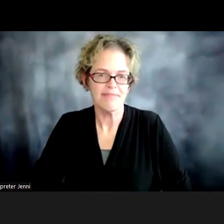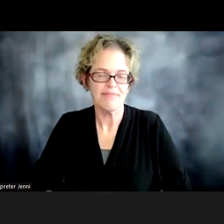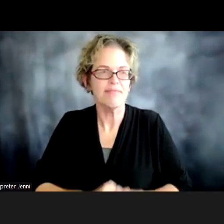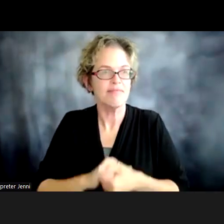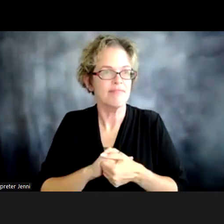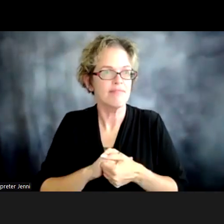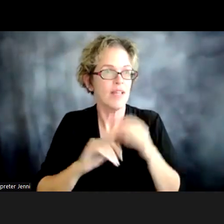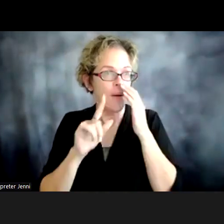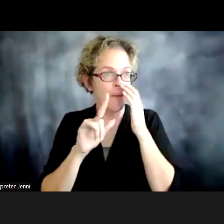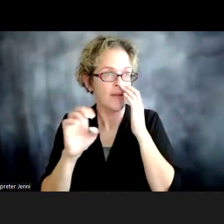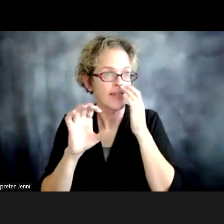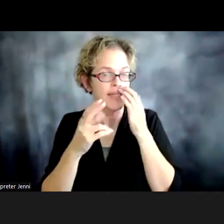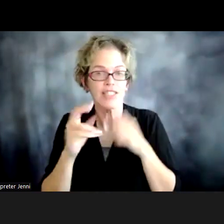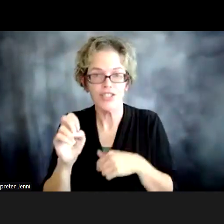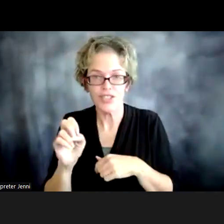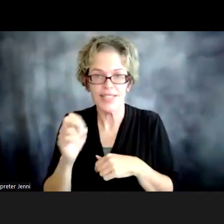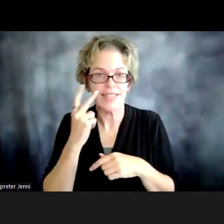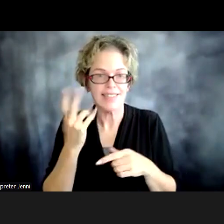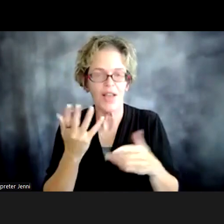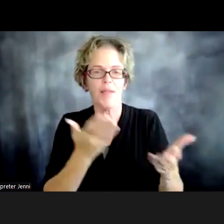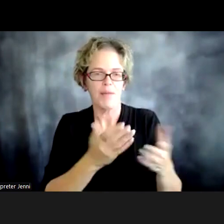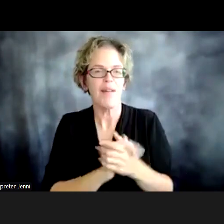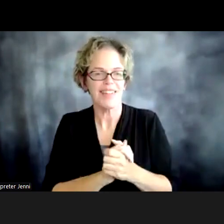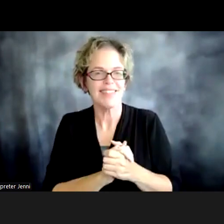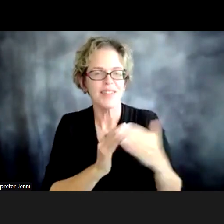Lychee, let's see here. There we go. Go ahead.